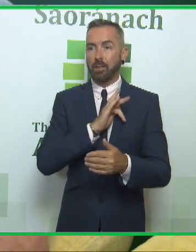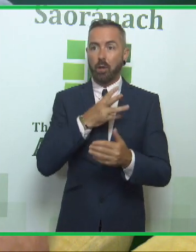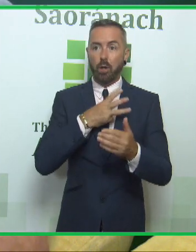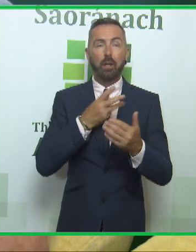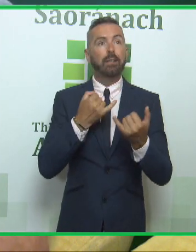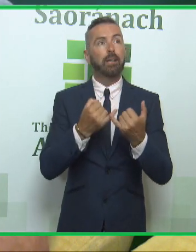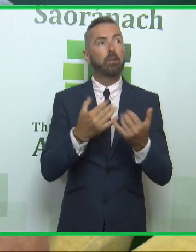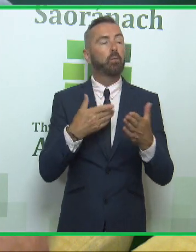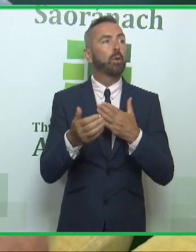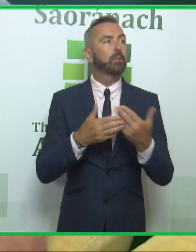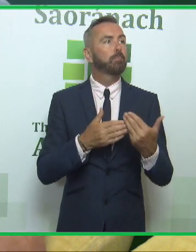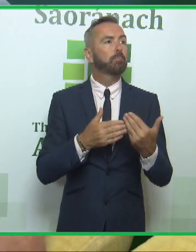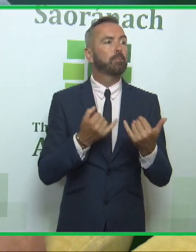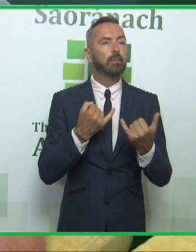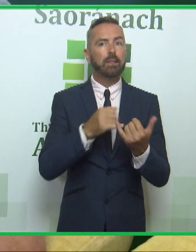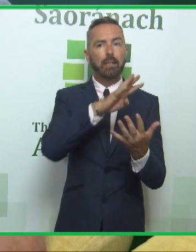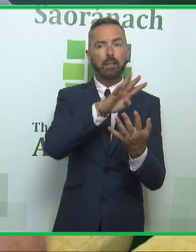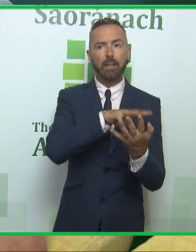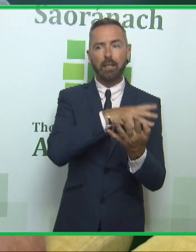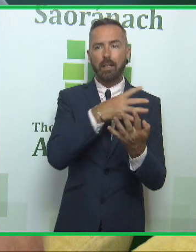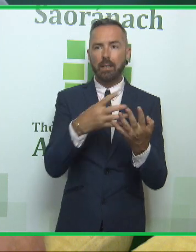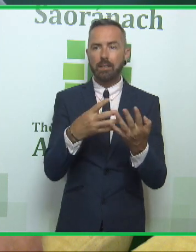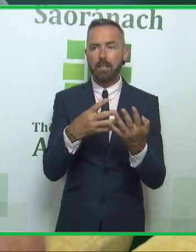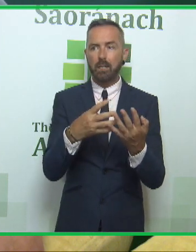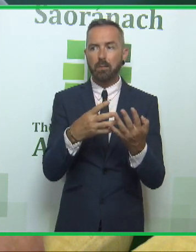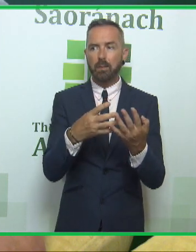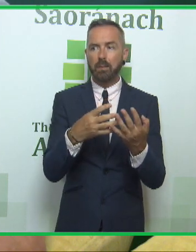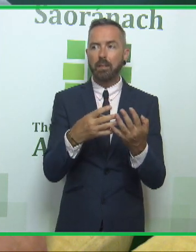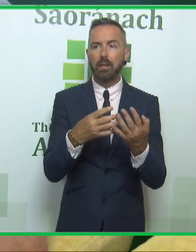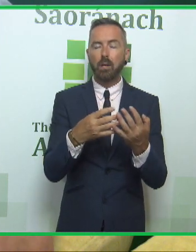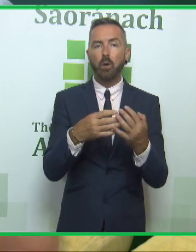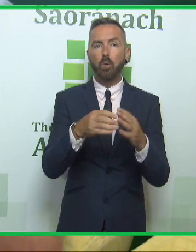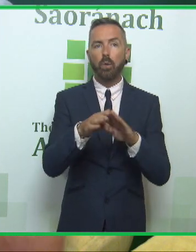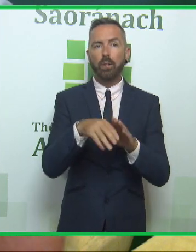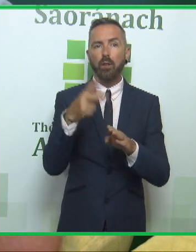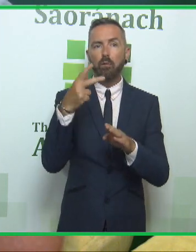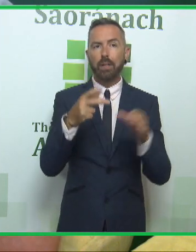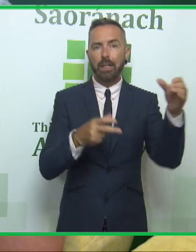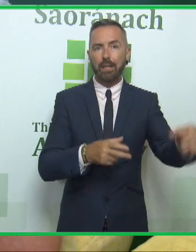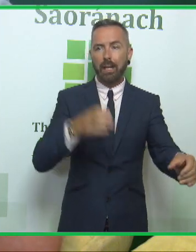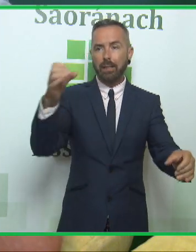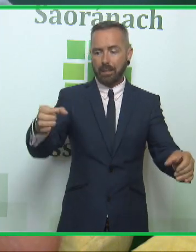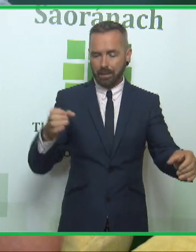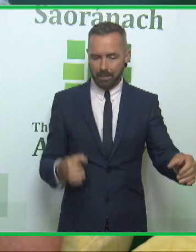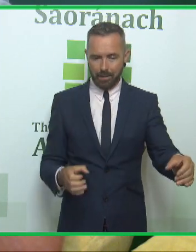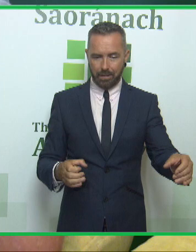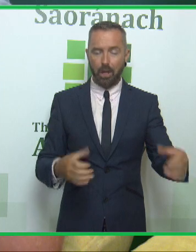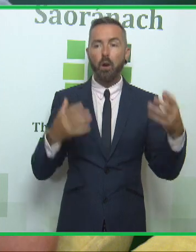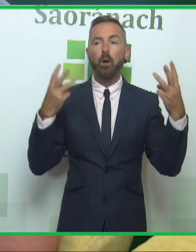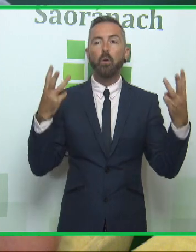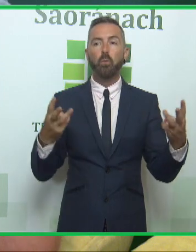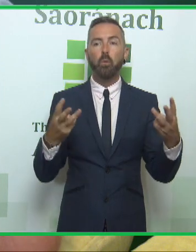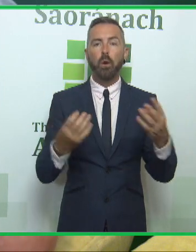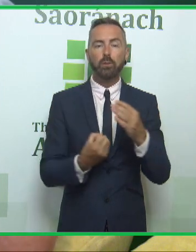describe it as a table with 3 chairs. Or three legs, sorry. So it's like people with recovery capital, and lots of recovery